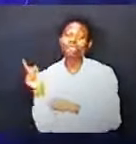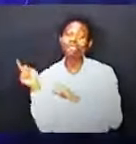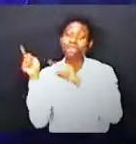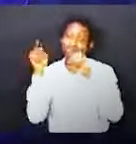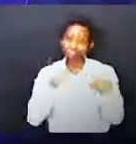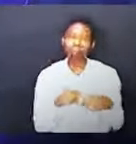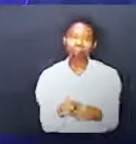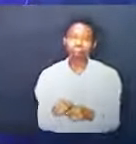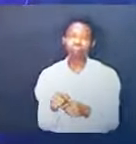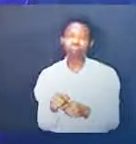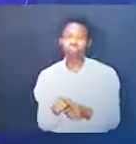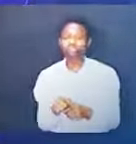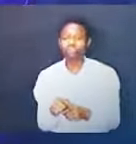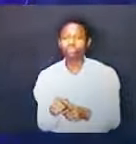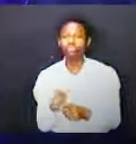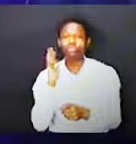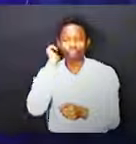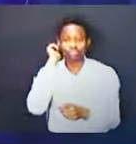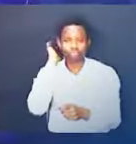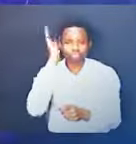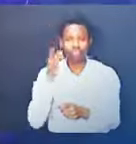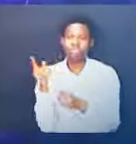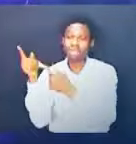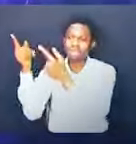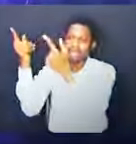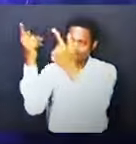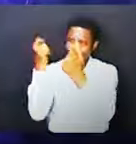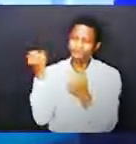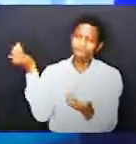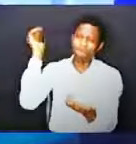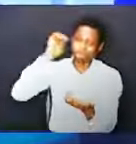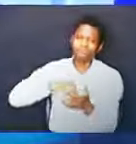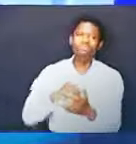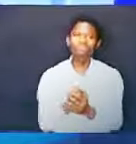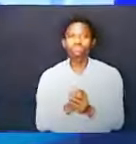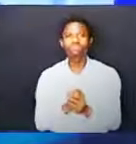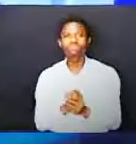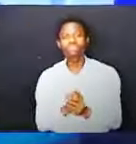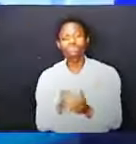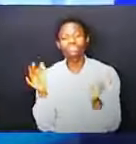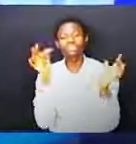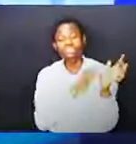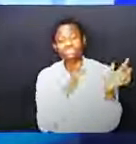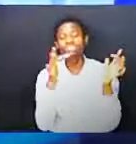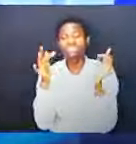Jesus, Obeba. Obeba, Ampa.